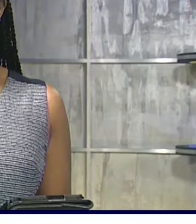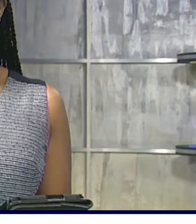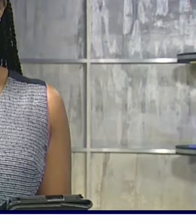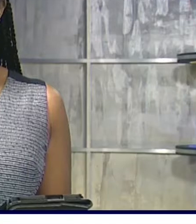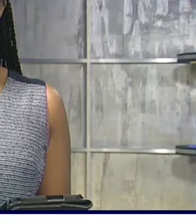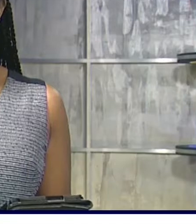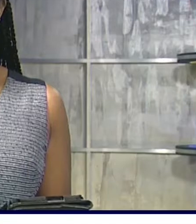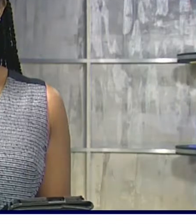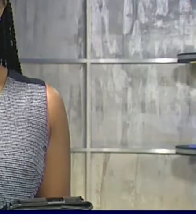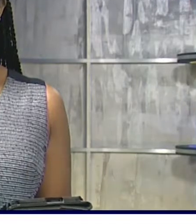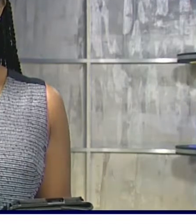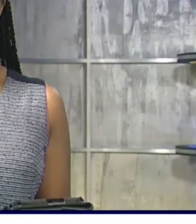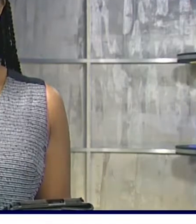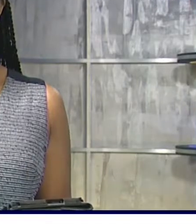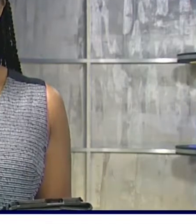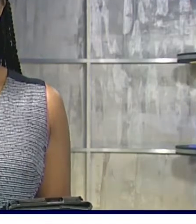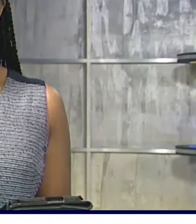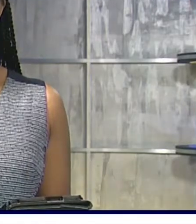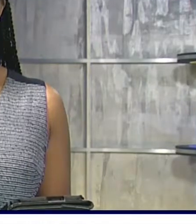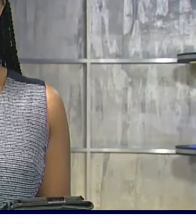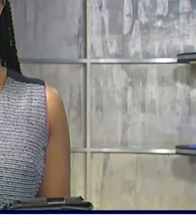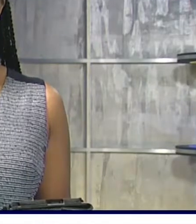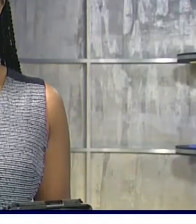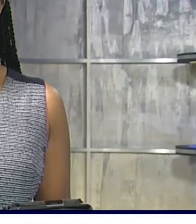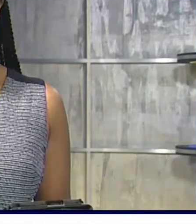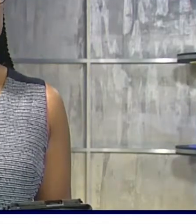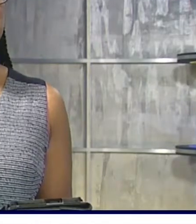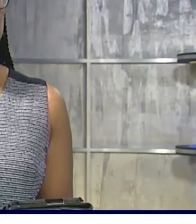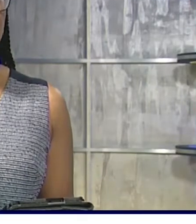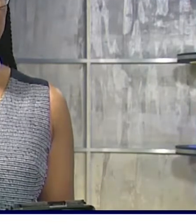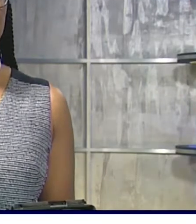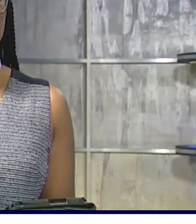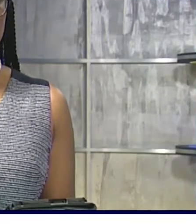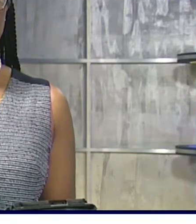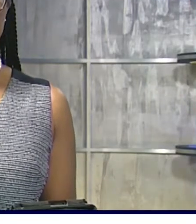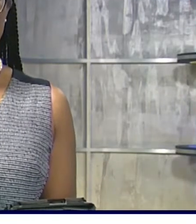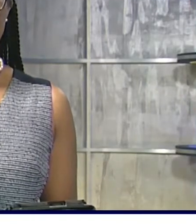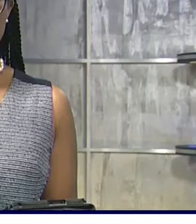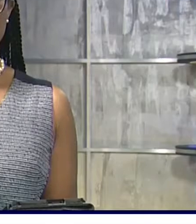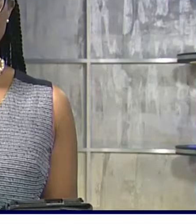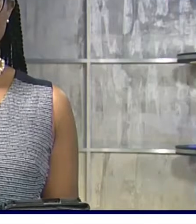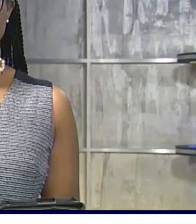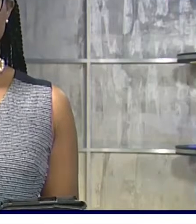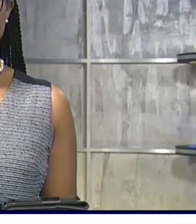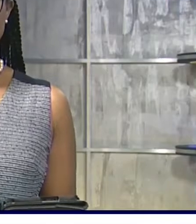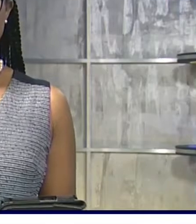their winning form to move 8 clear on top of Zone A in the Super 50 Cup.